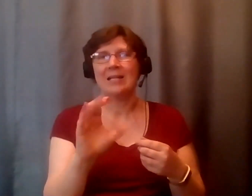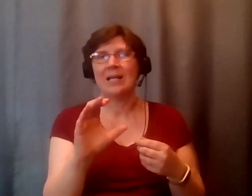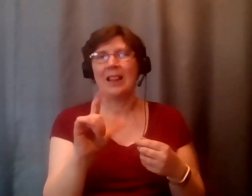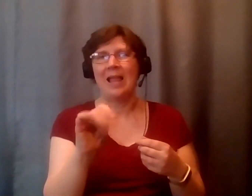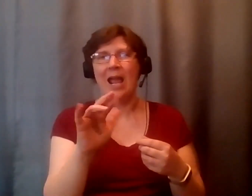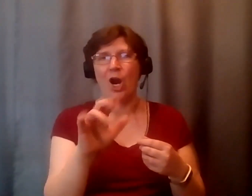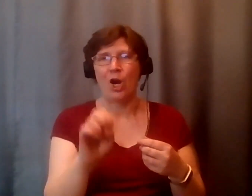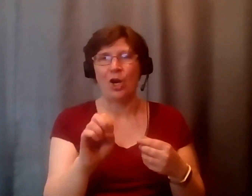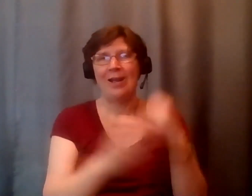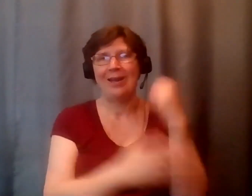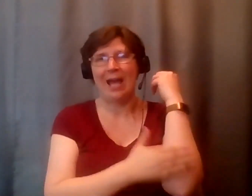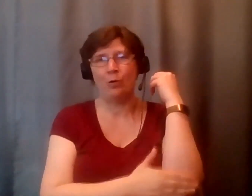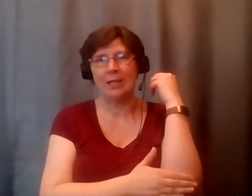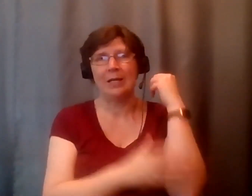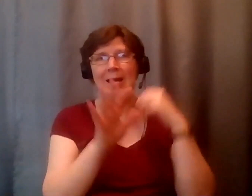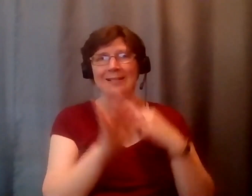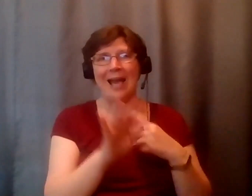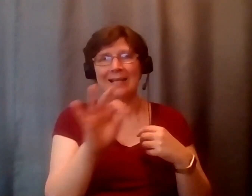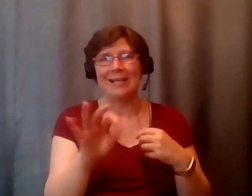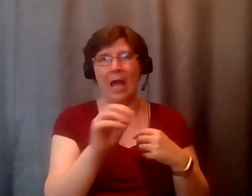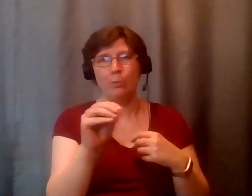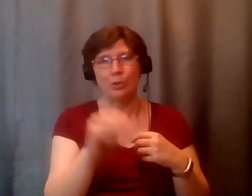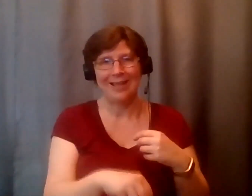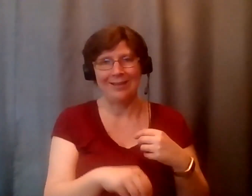pretty much 99%